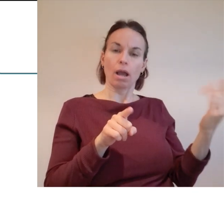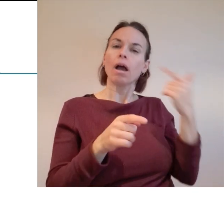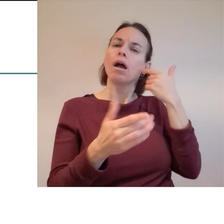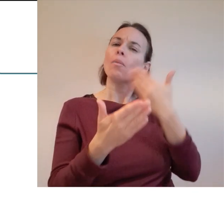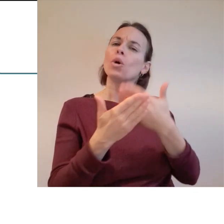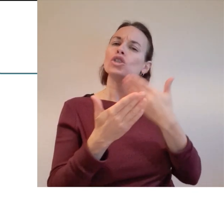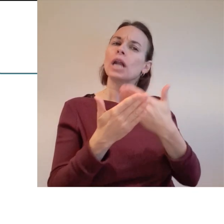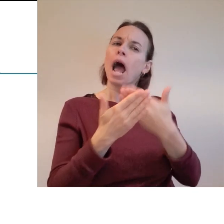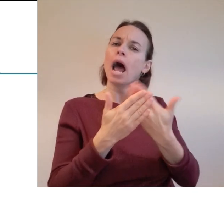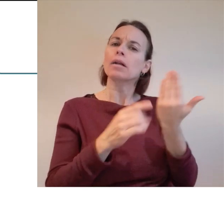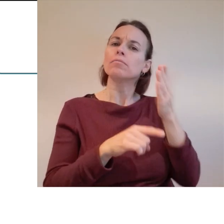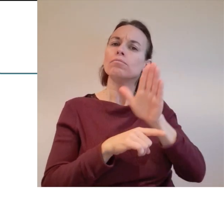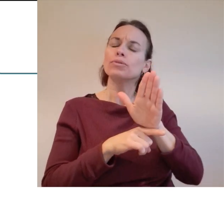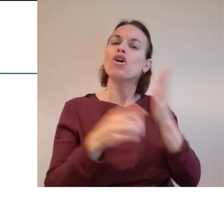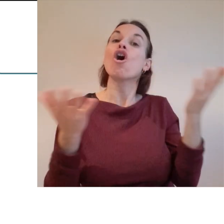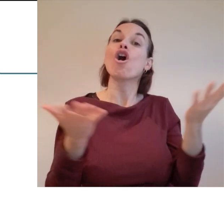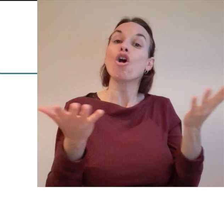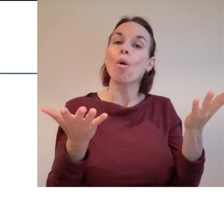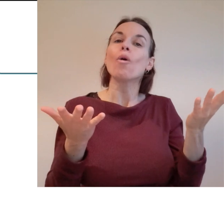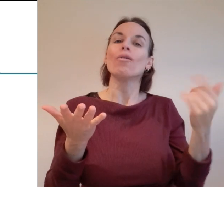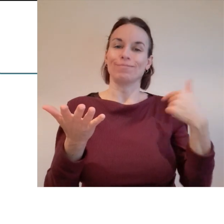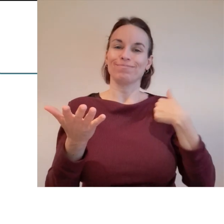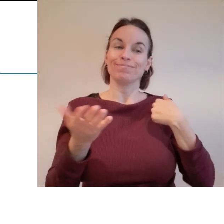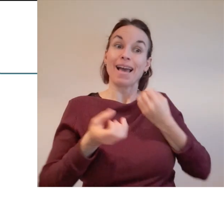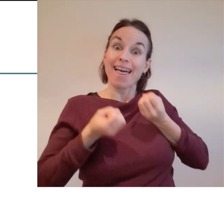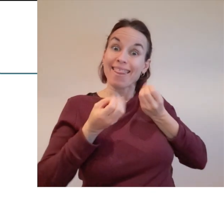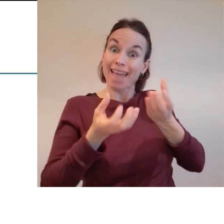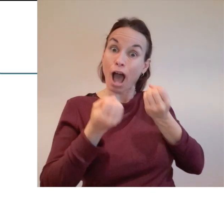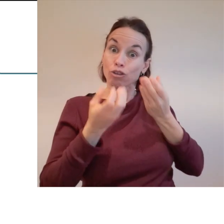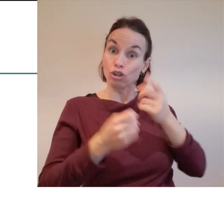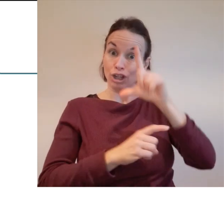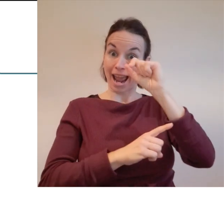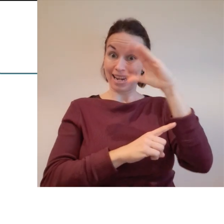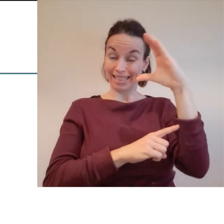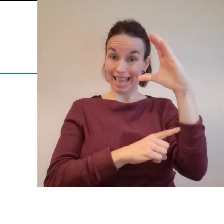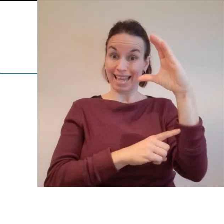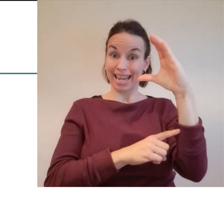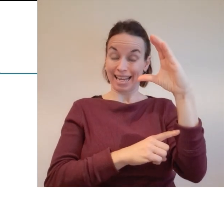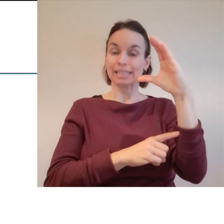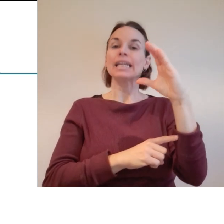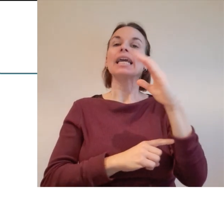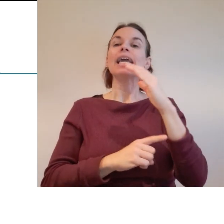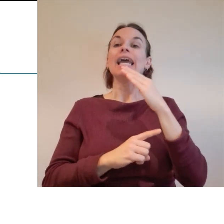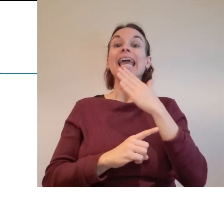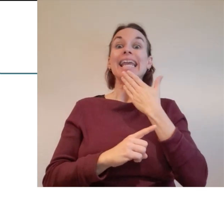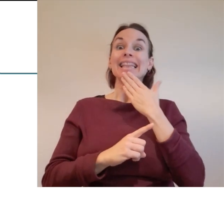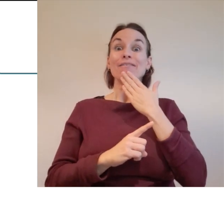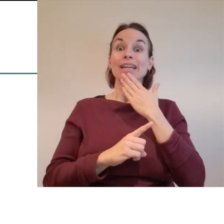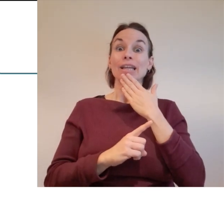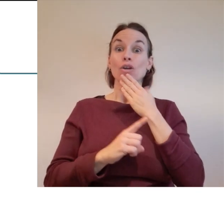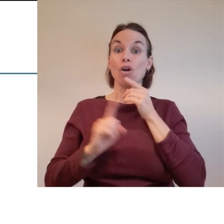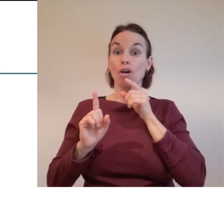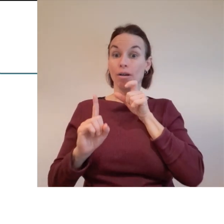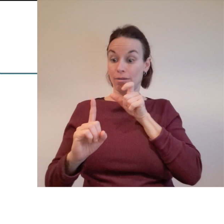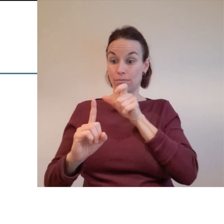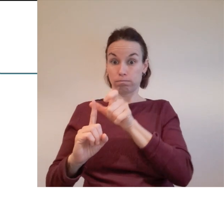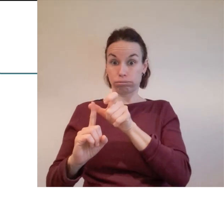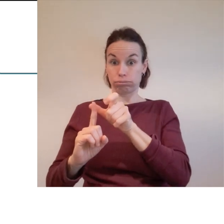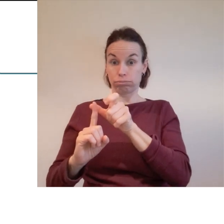that systematically in our data, this non-manual takes wider scope than the manual